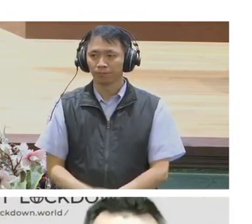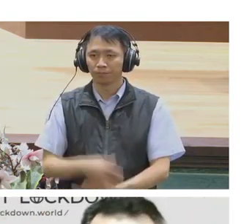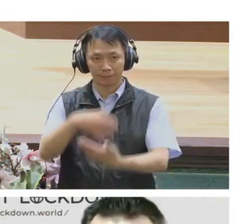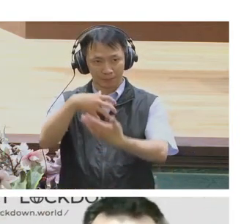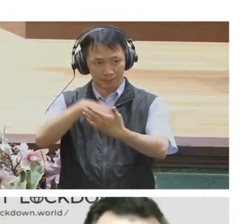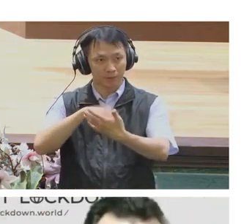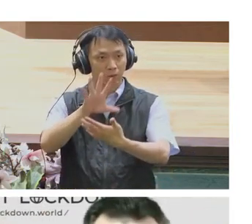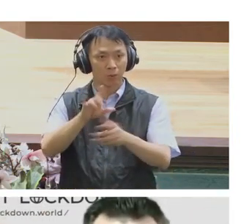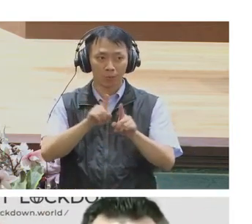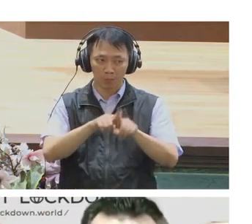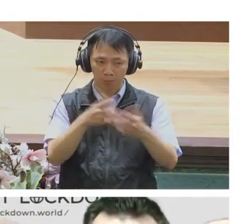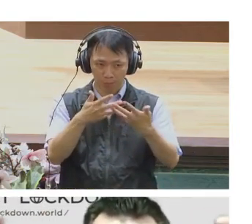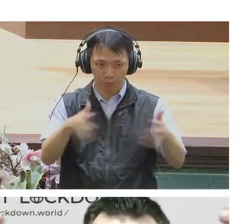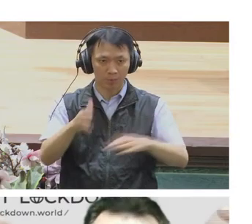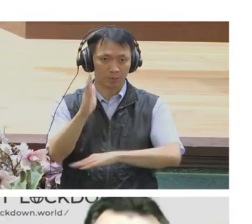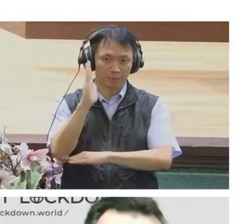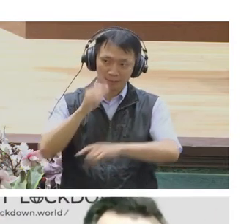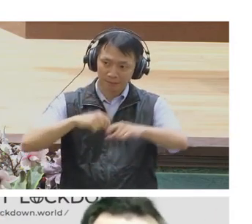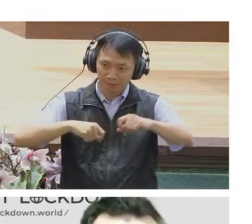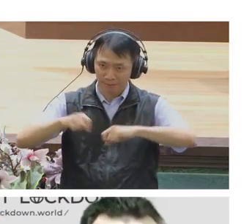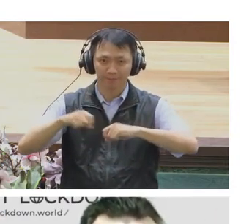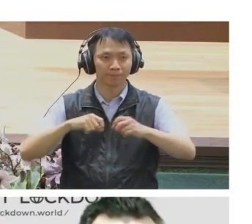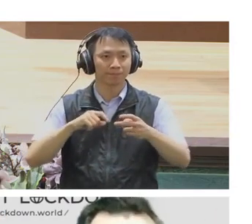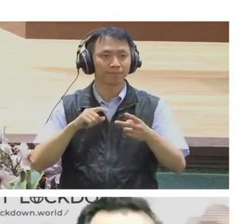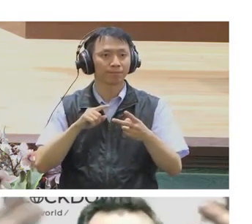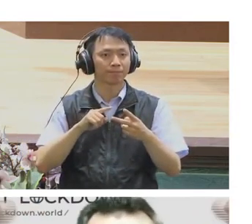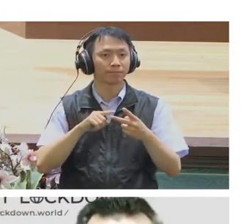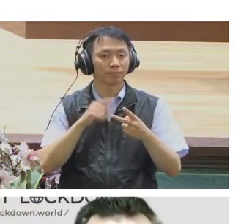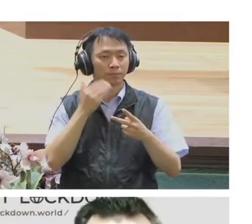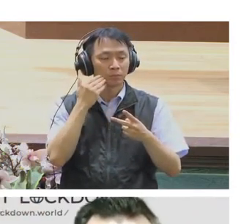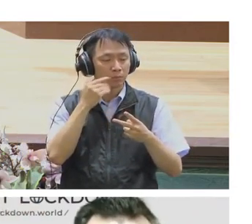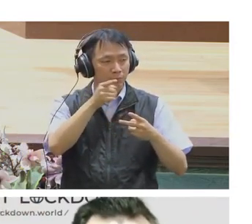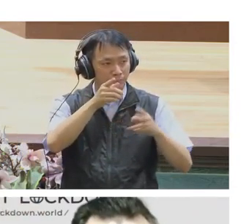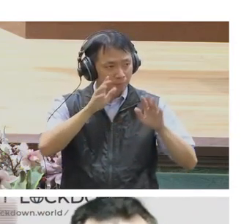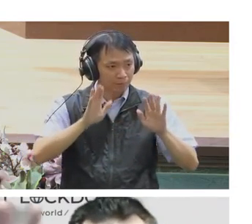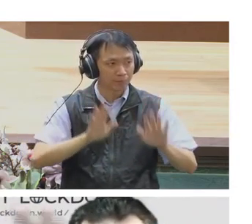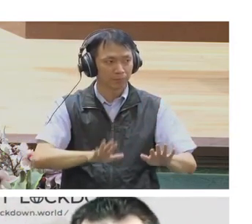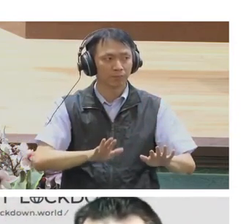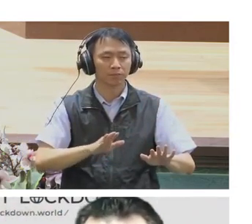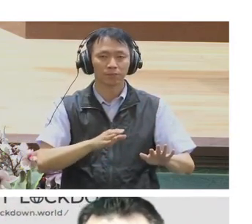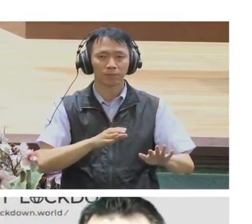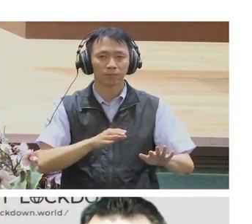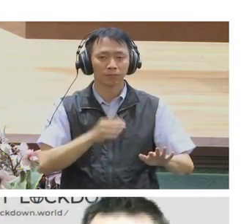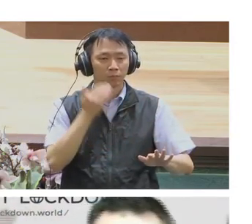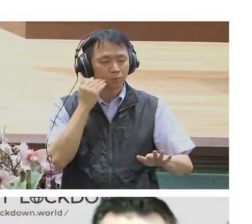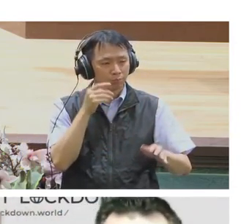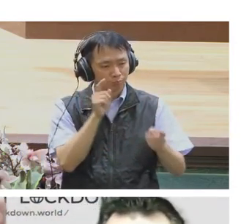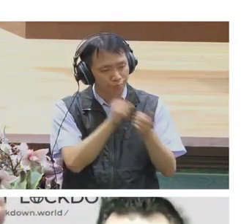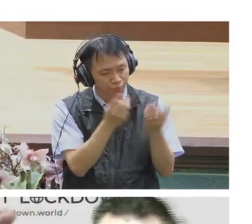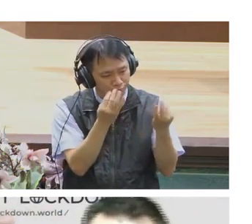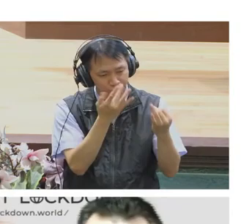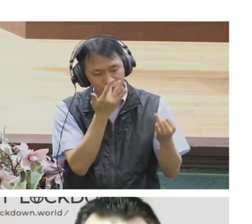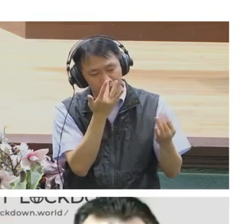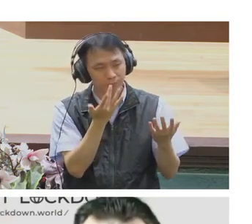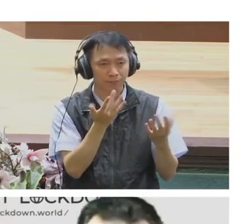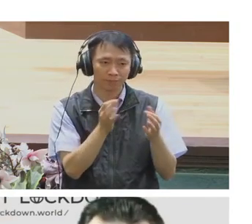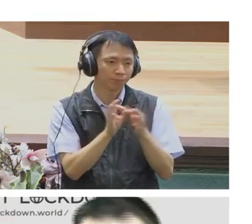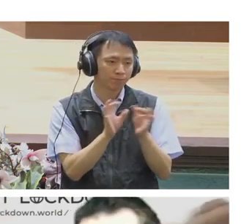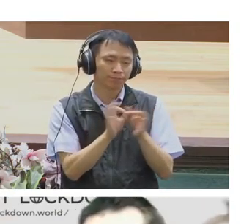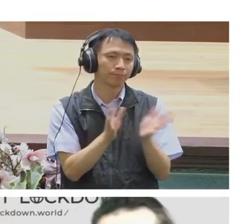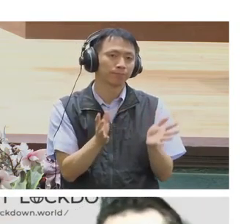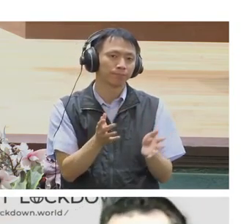not necessarily super specialized can actually see and say, okay, this area